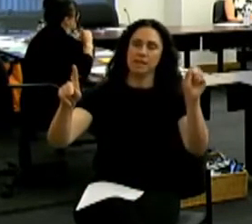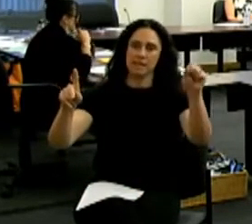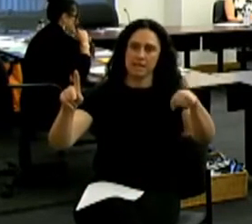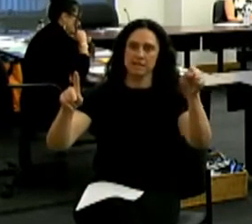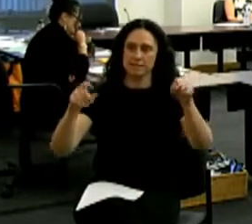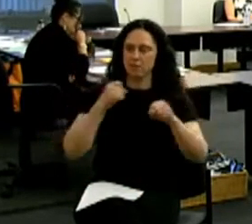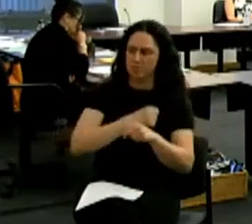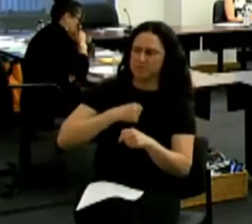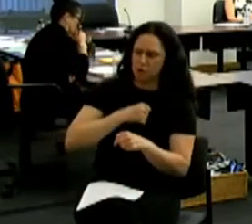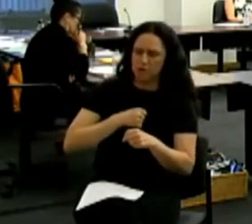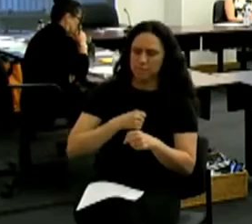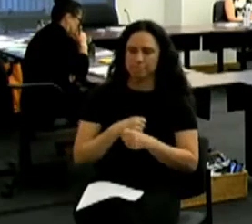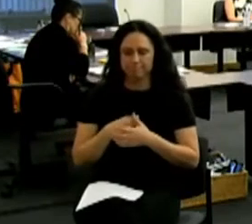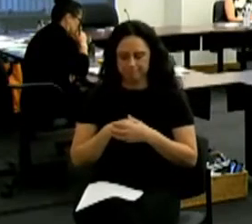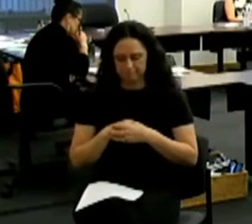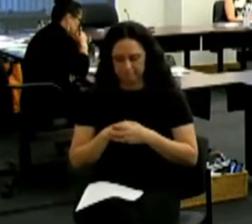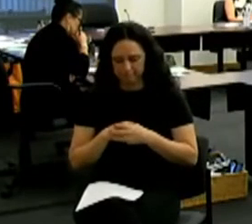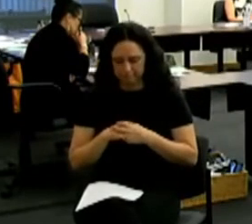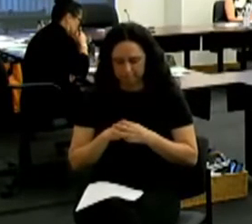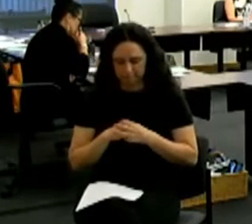sorry. I apologize.